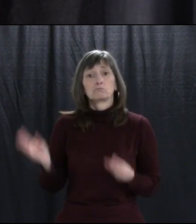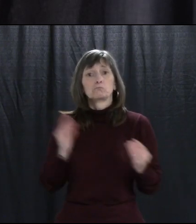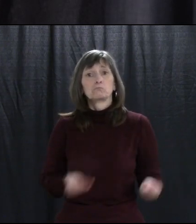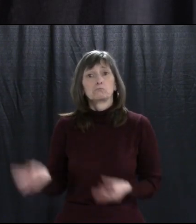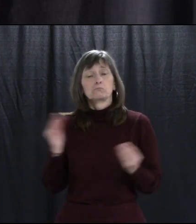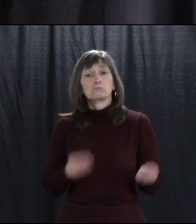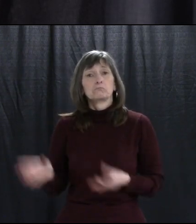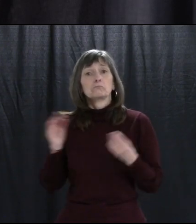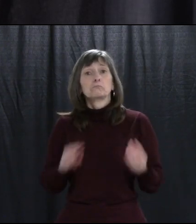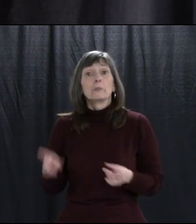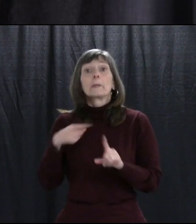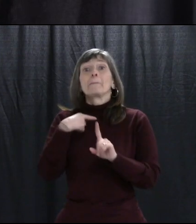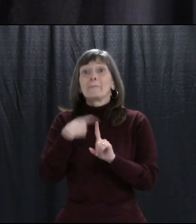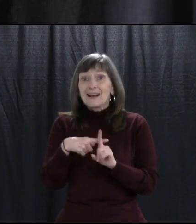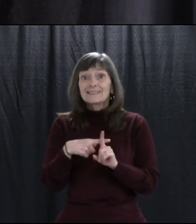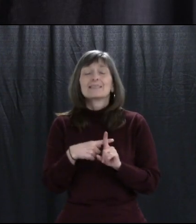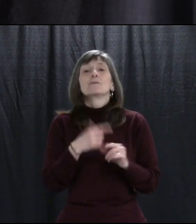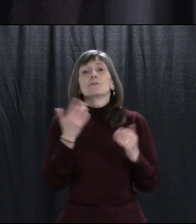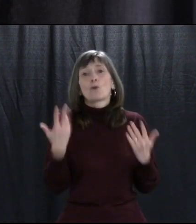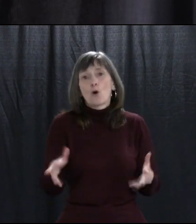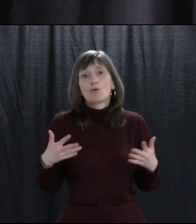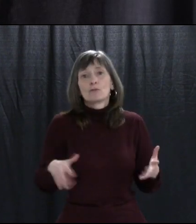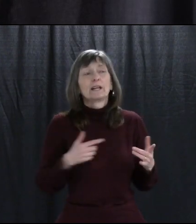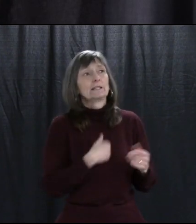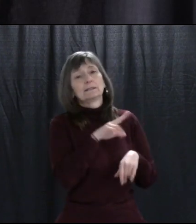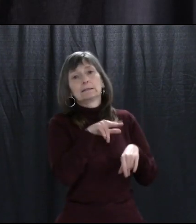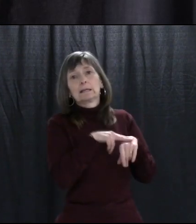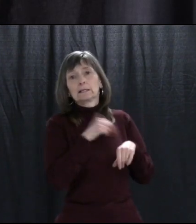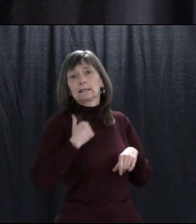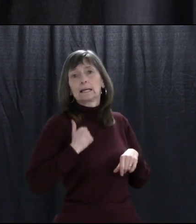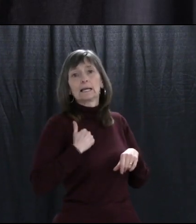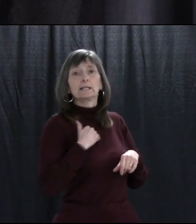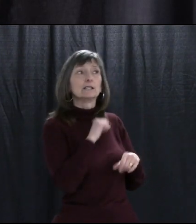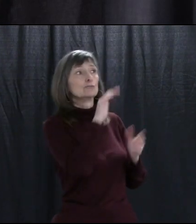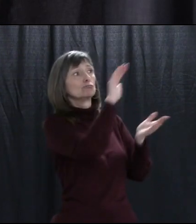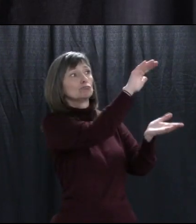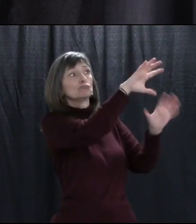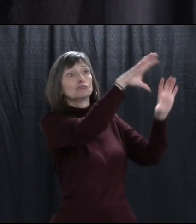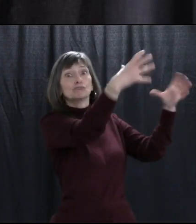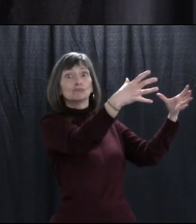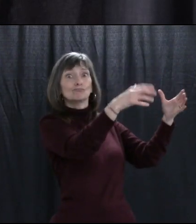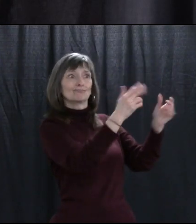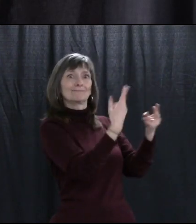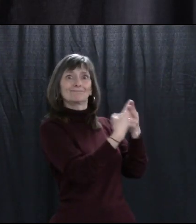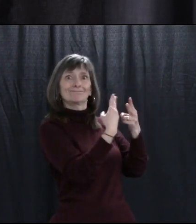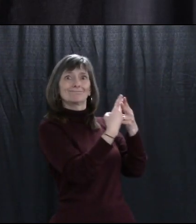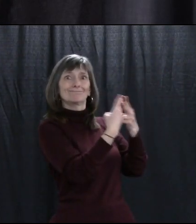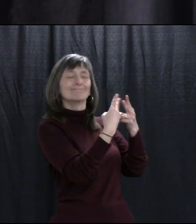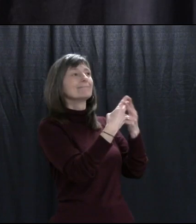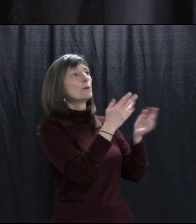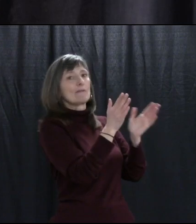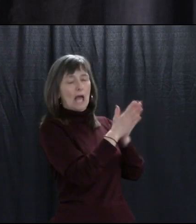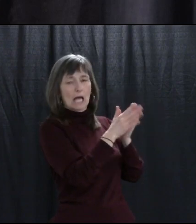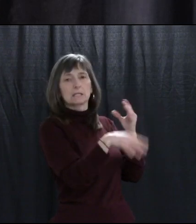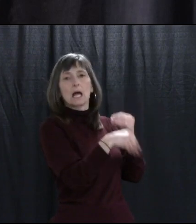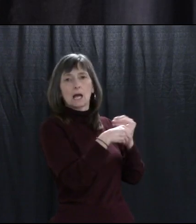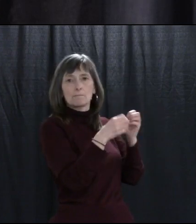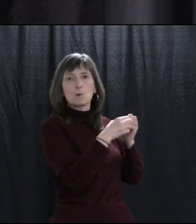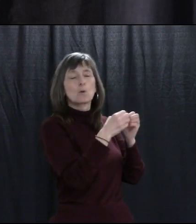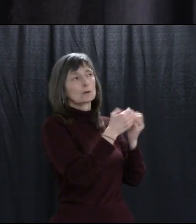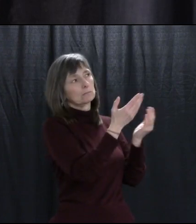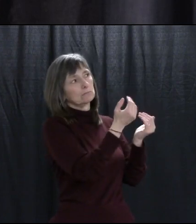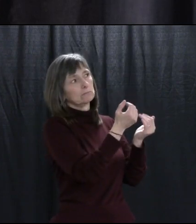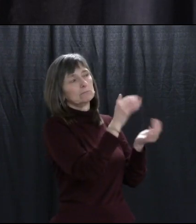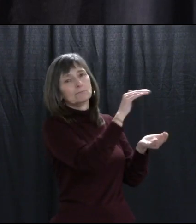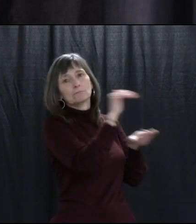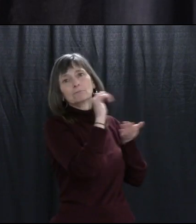and through the National Emergency Strategic Stockpile to ask for extra under those circumstances. I'm still waiting